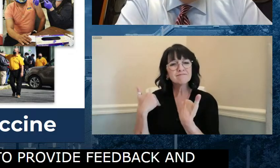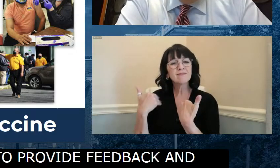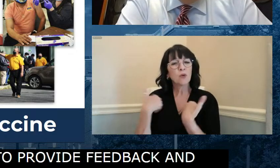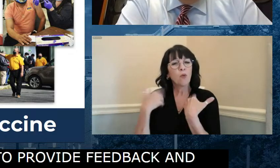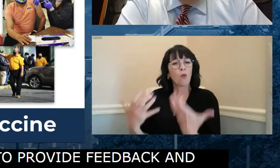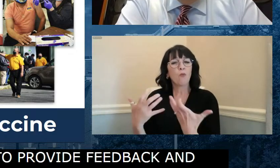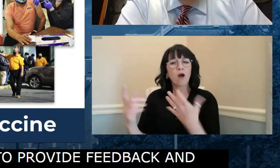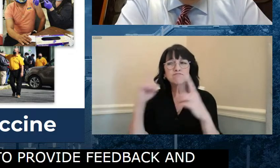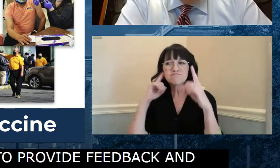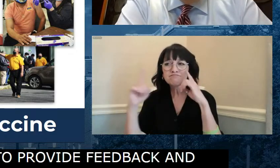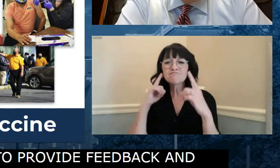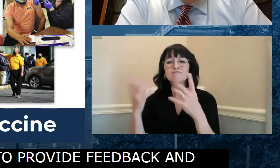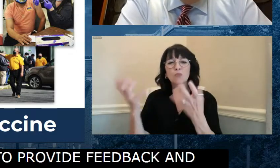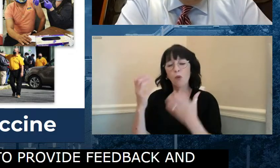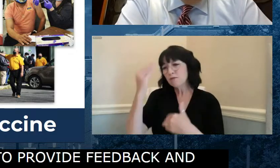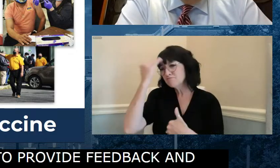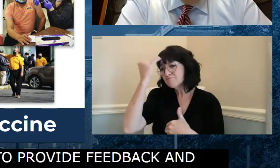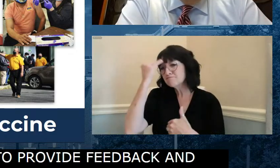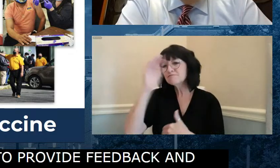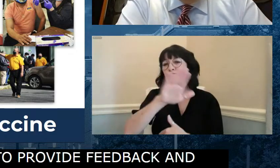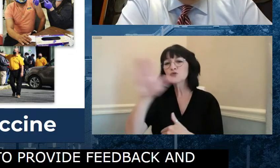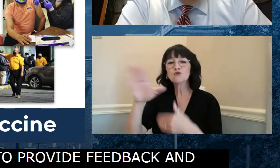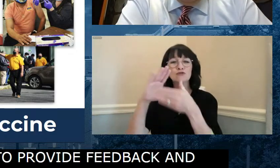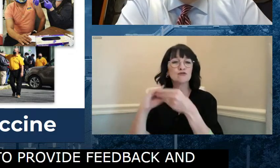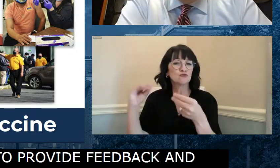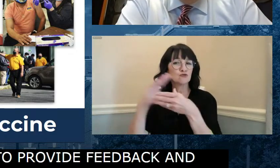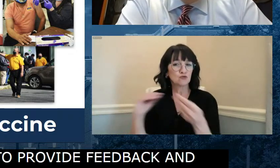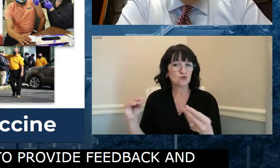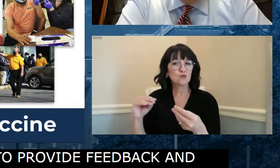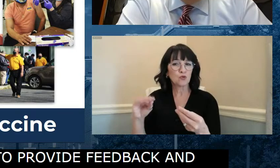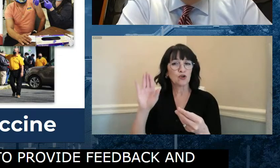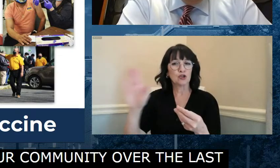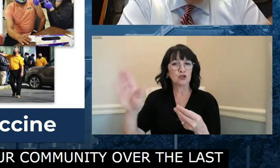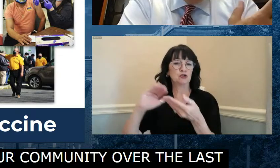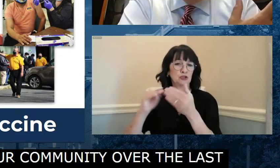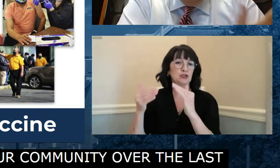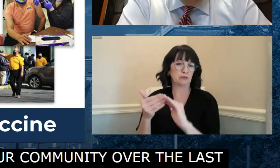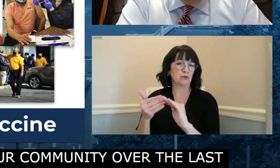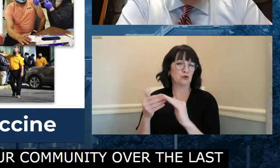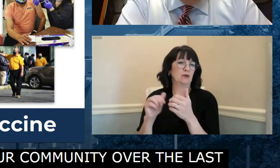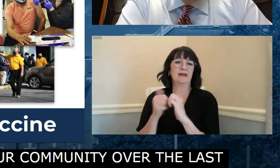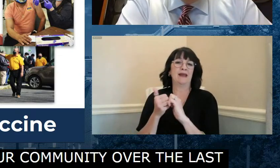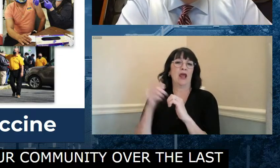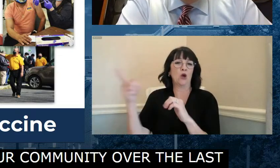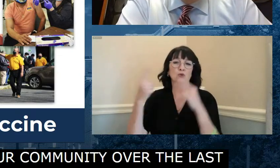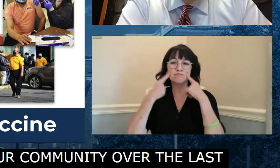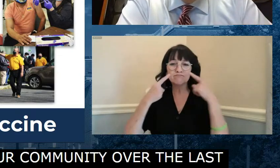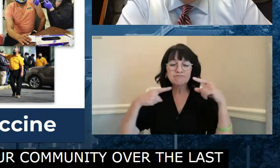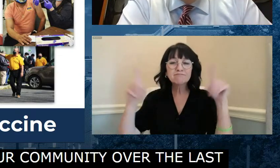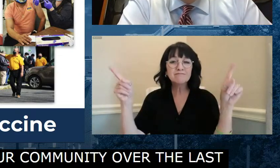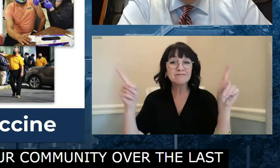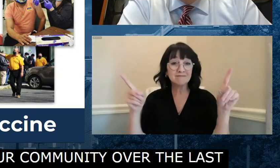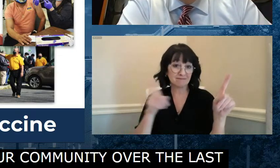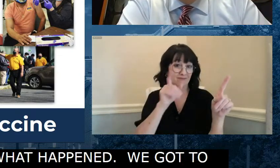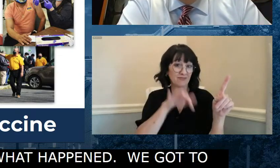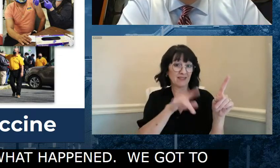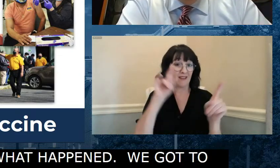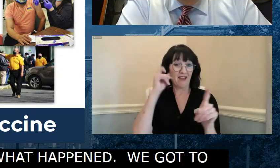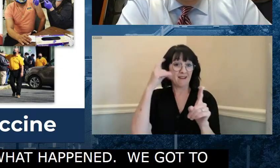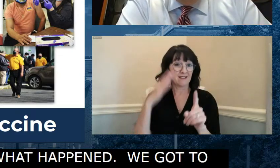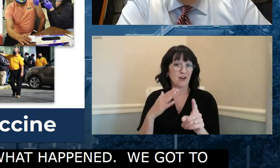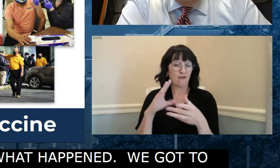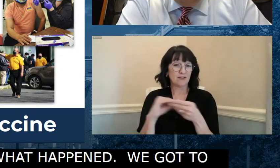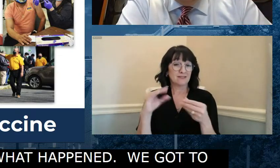the last year. And it's a great way to recap what happened. We got to think, the governor said 17 months ago we started this